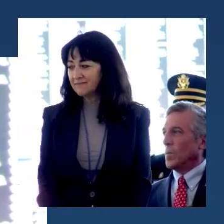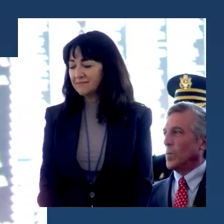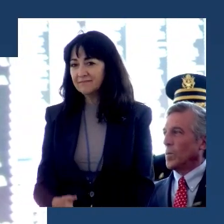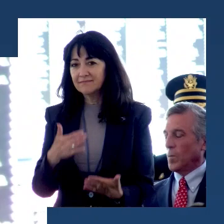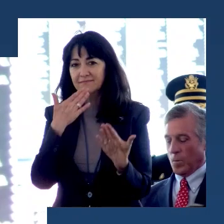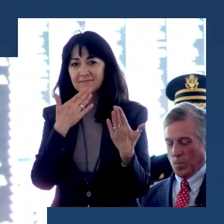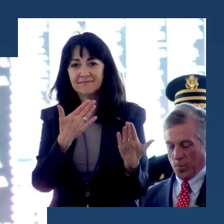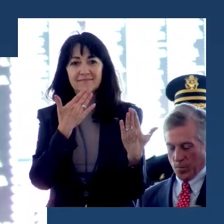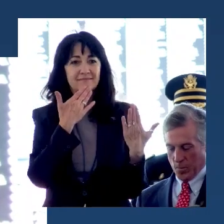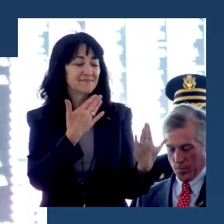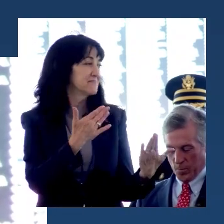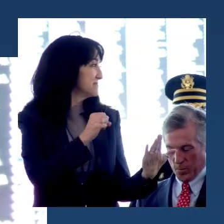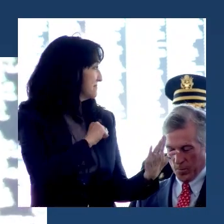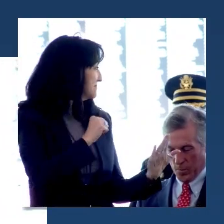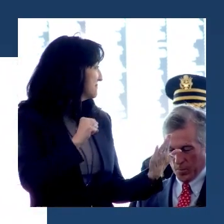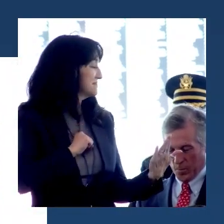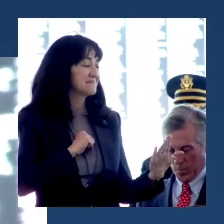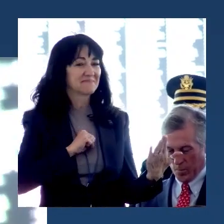Thank you, Senator Carper.